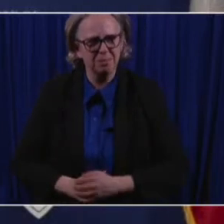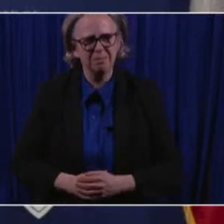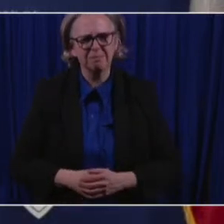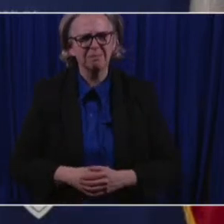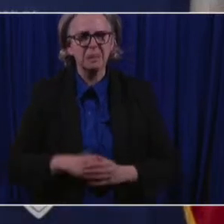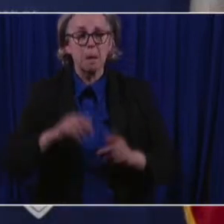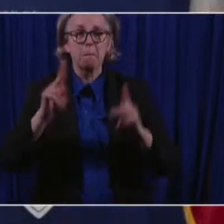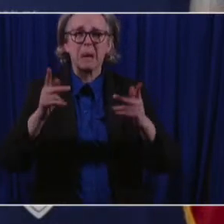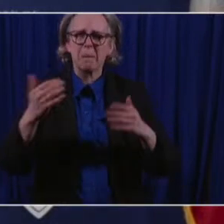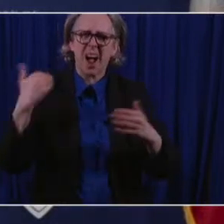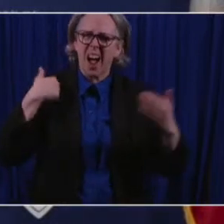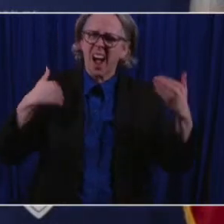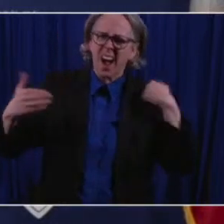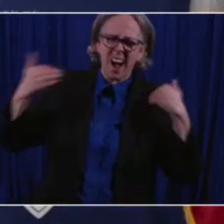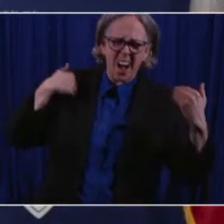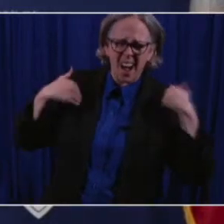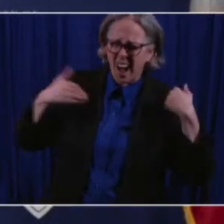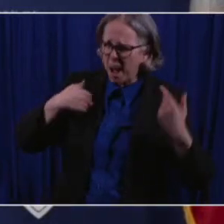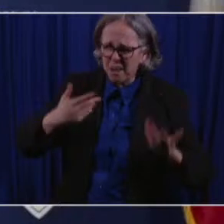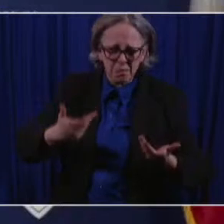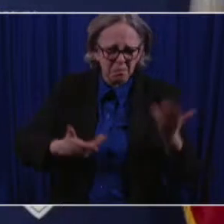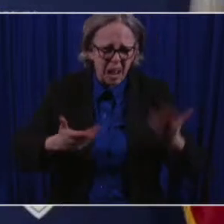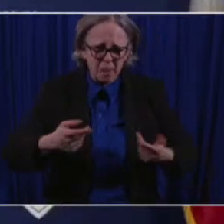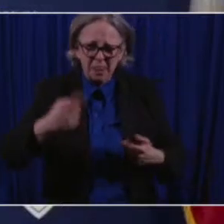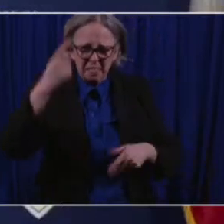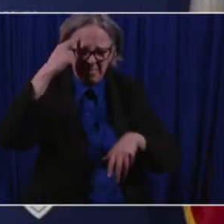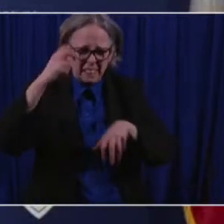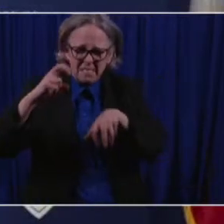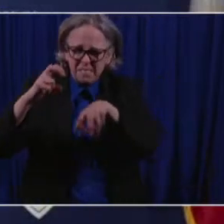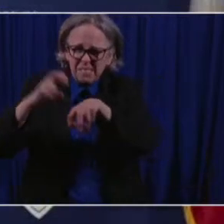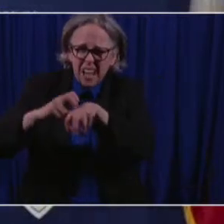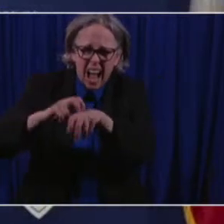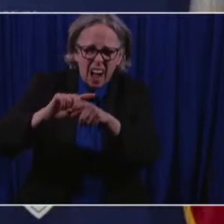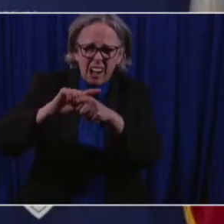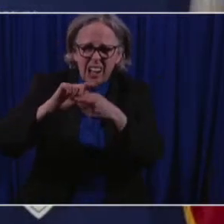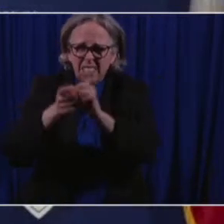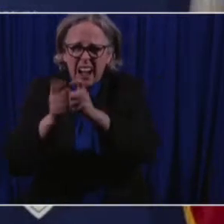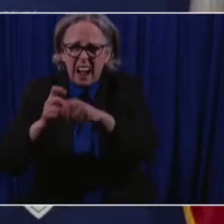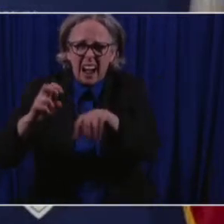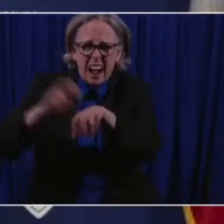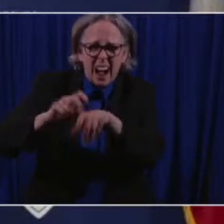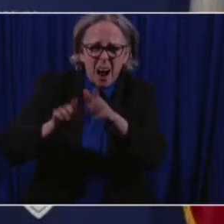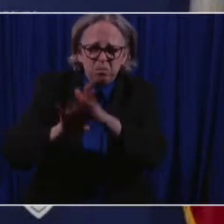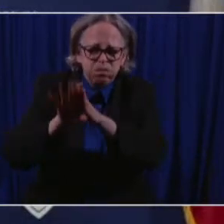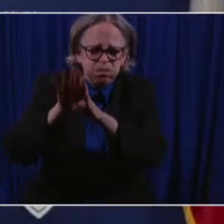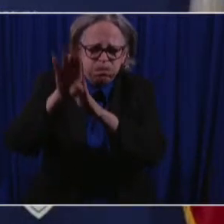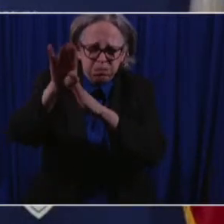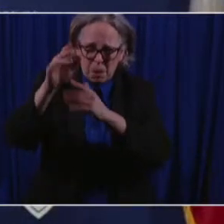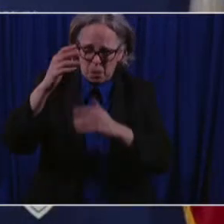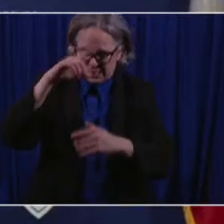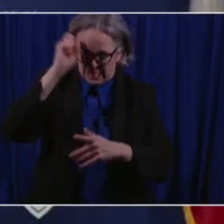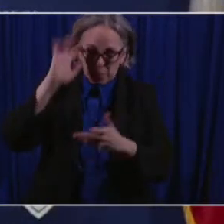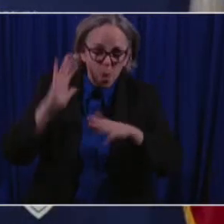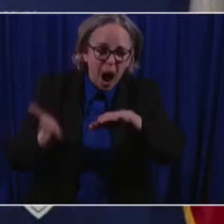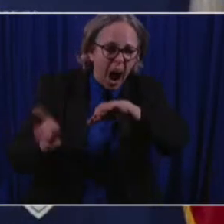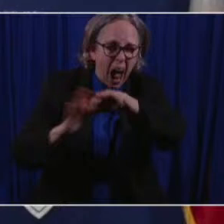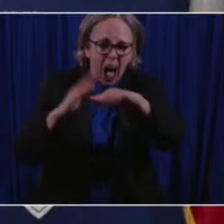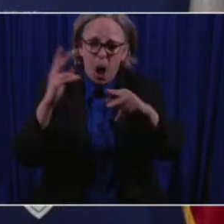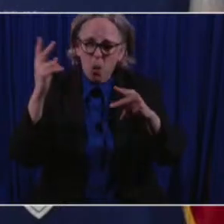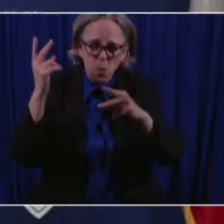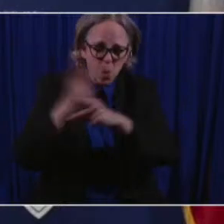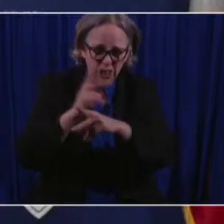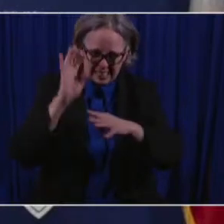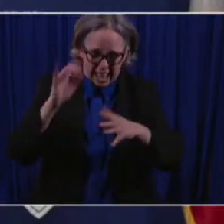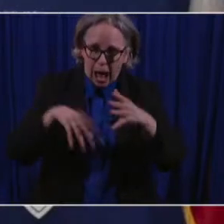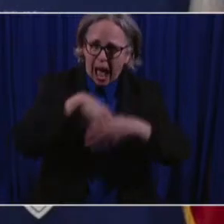viruses coming up and we've got the variant now, and do you really think we're going to have a good summer? And the answer is yes, I do think we're going to have a good summer. We just have to